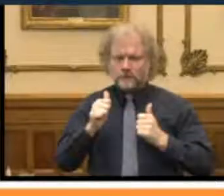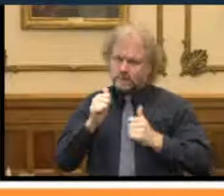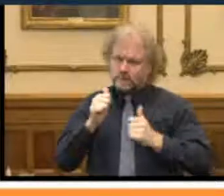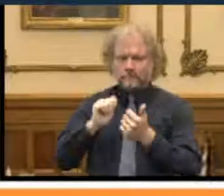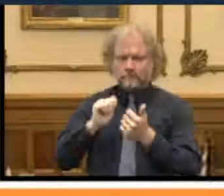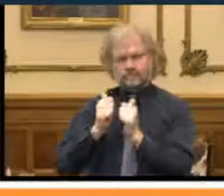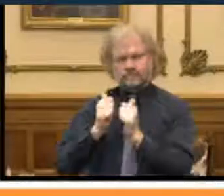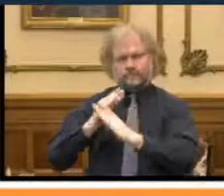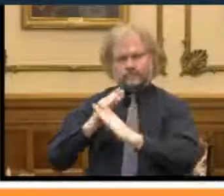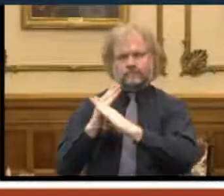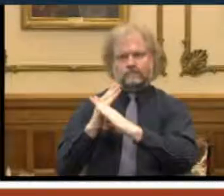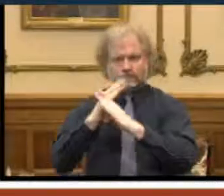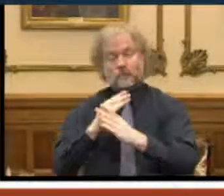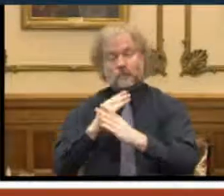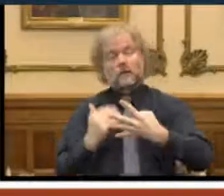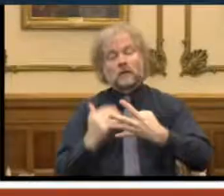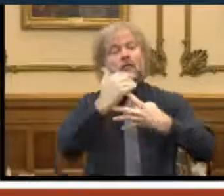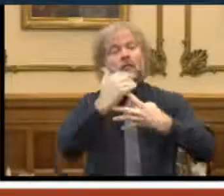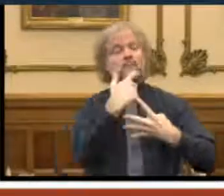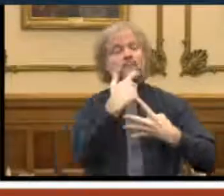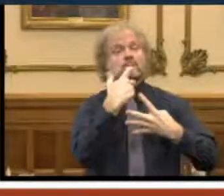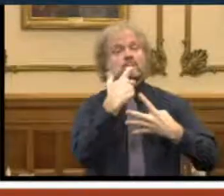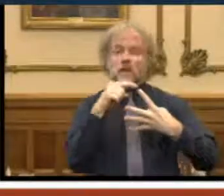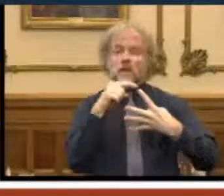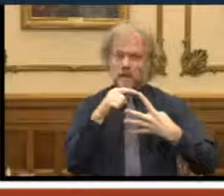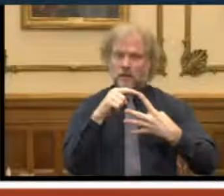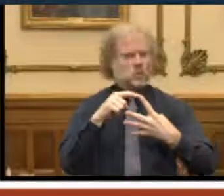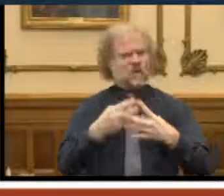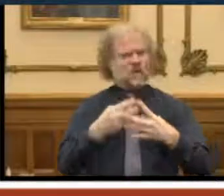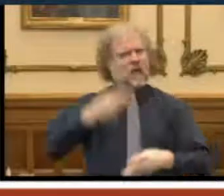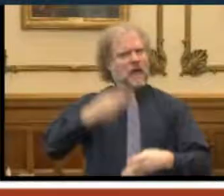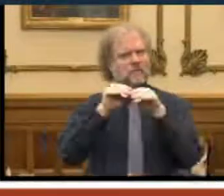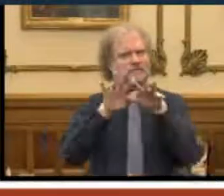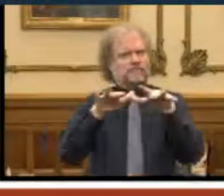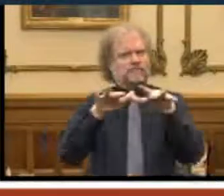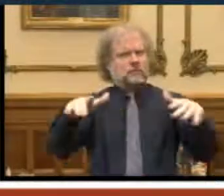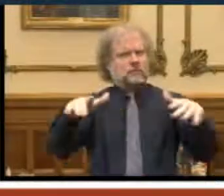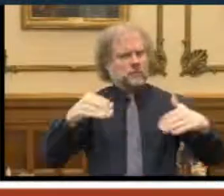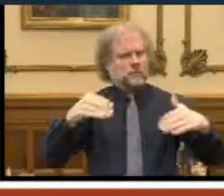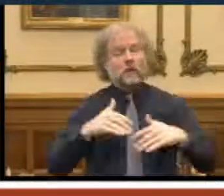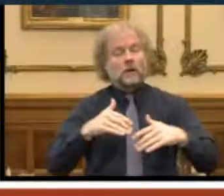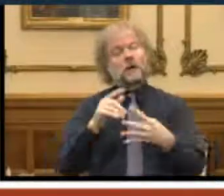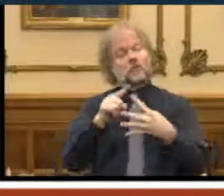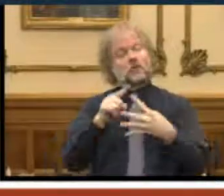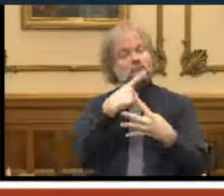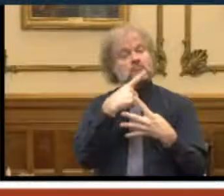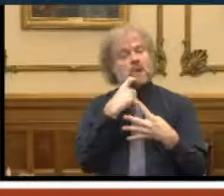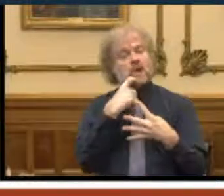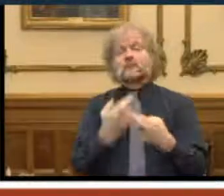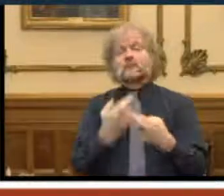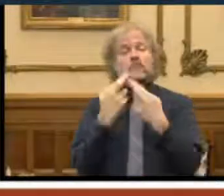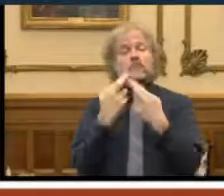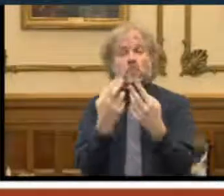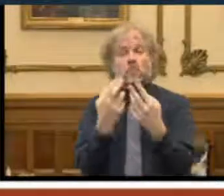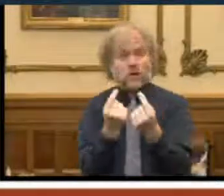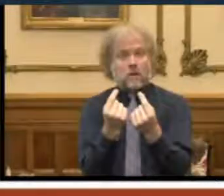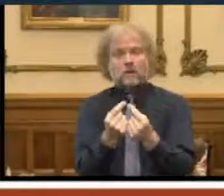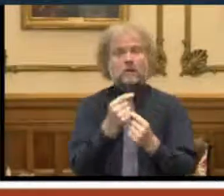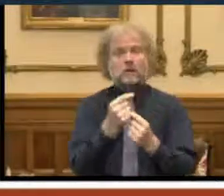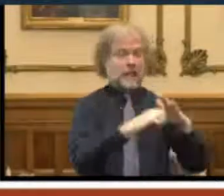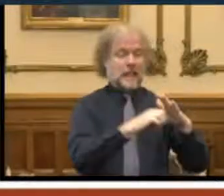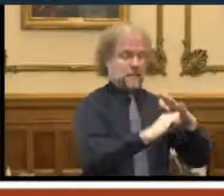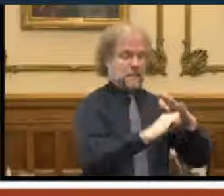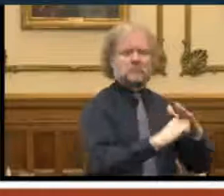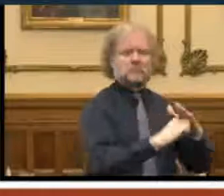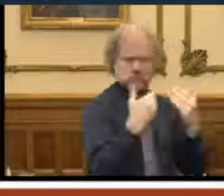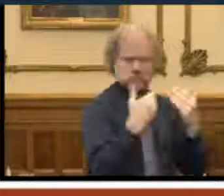communities. Red counties are experiencing high community spread. For these counties, the recommendations would be that grade schools could